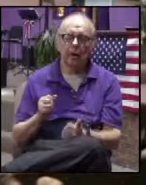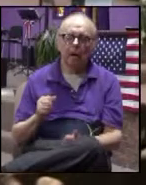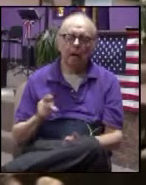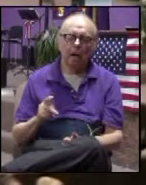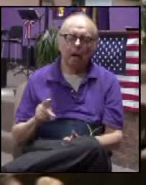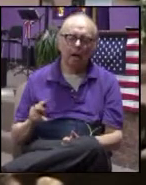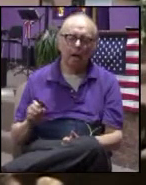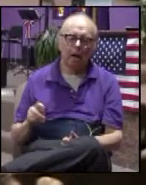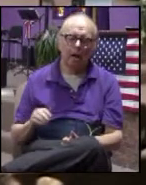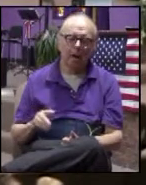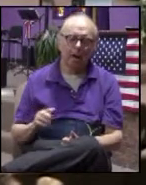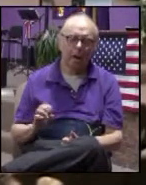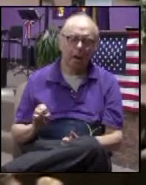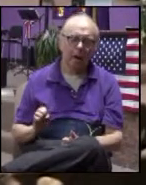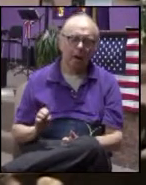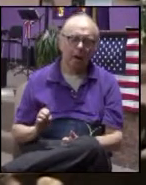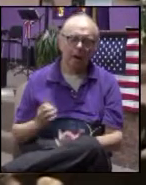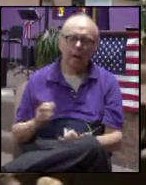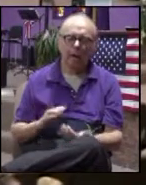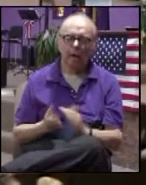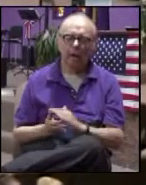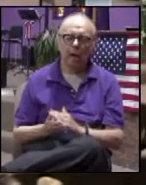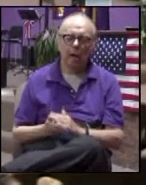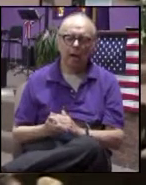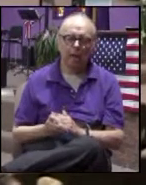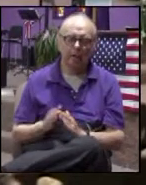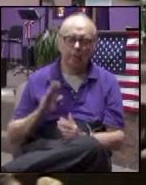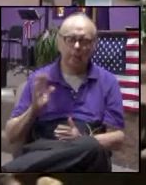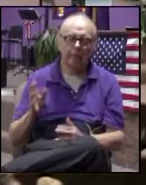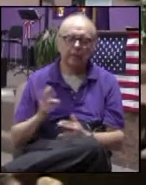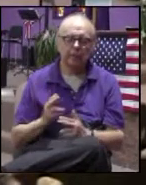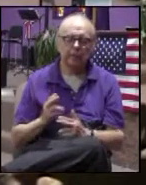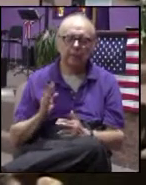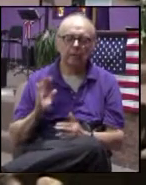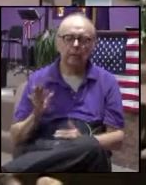that apprentice now becomes his